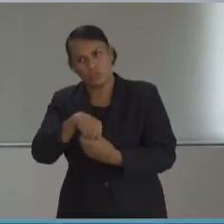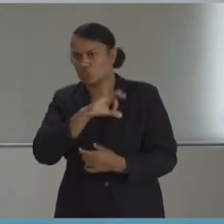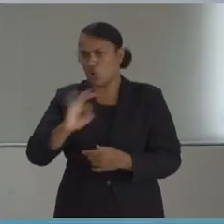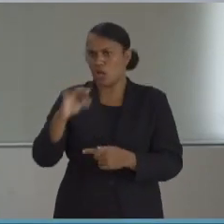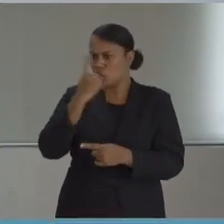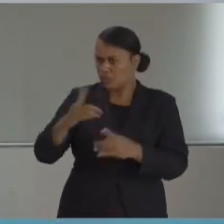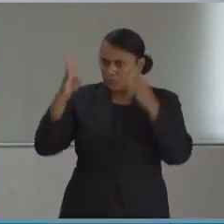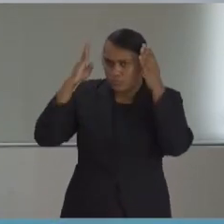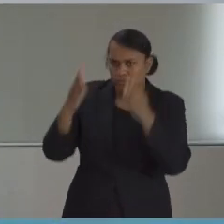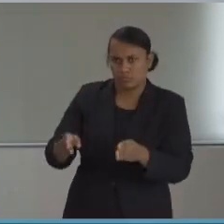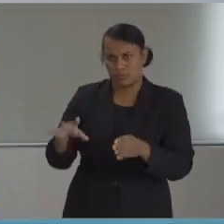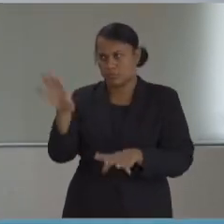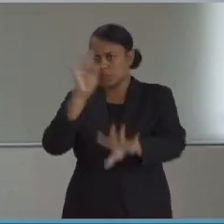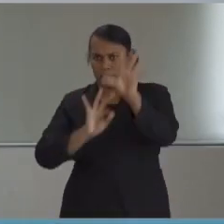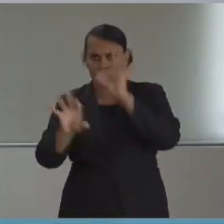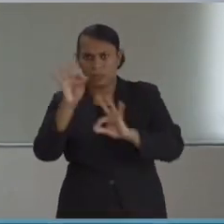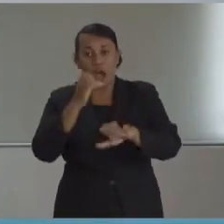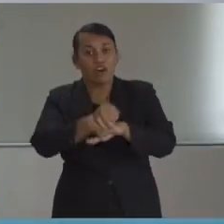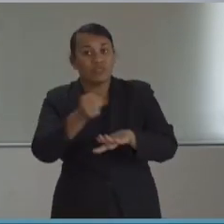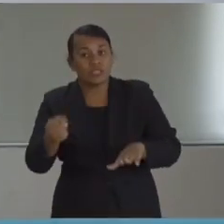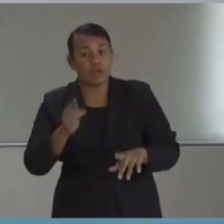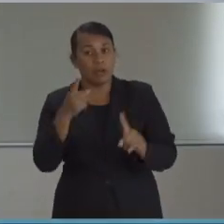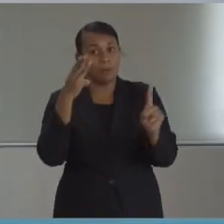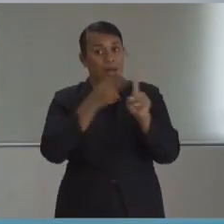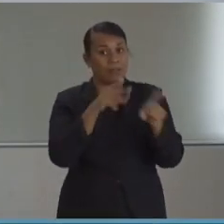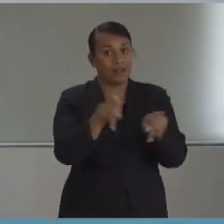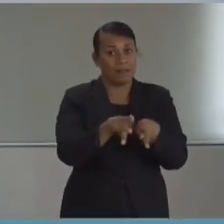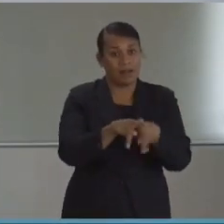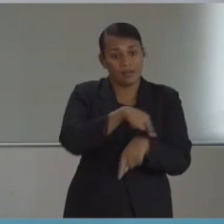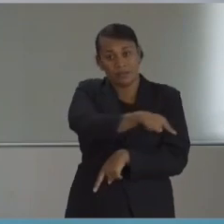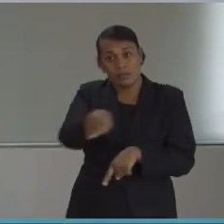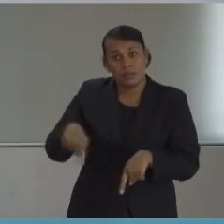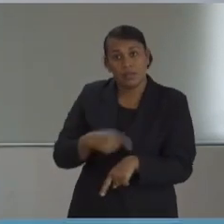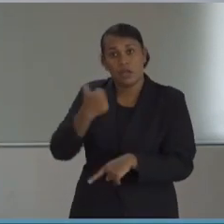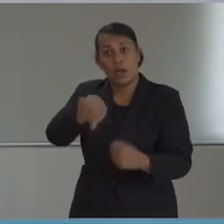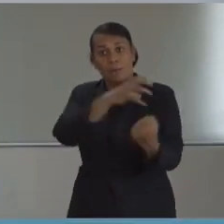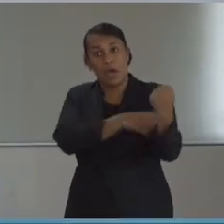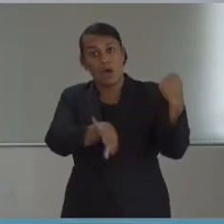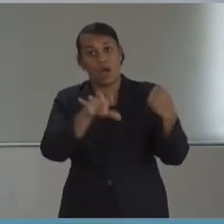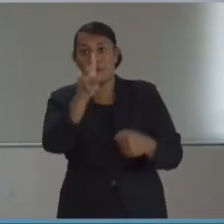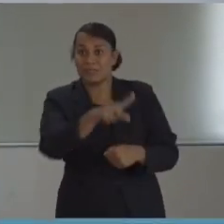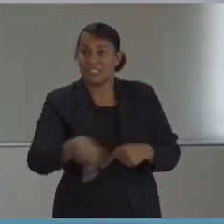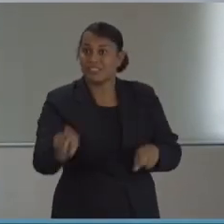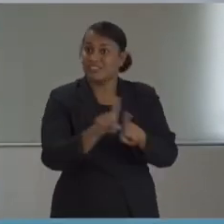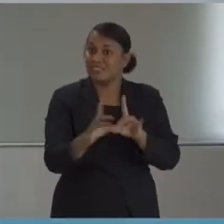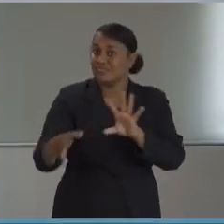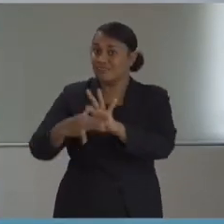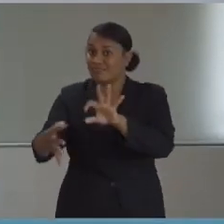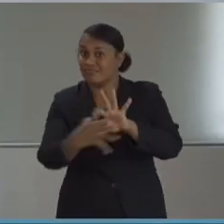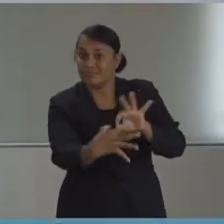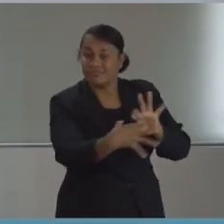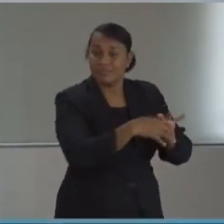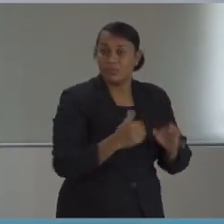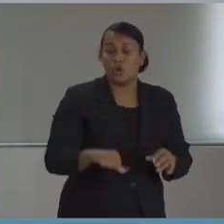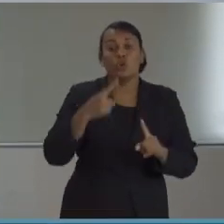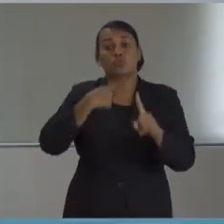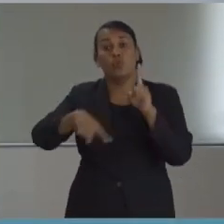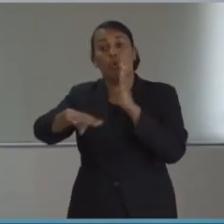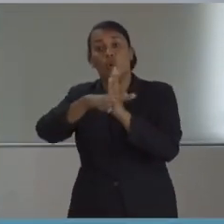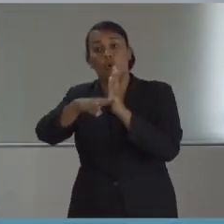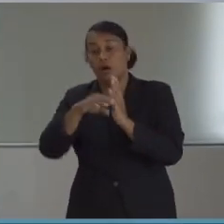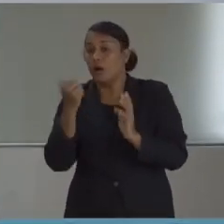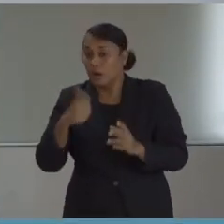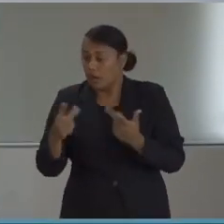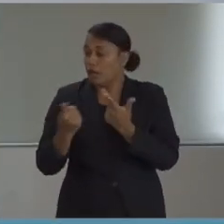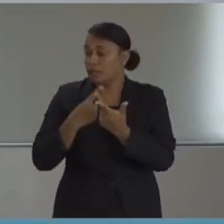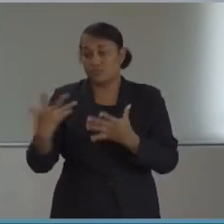course our major partners as well. And we have Empower Pacific and of course Fiji Red Cross in it as well. In